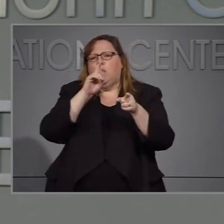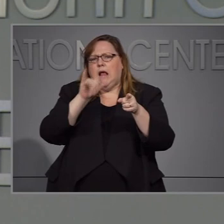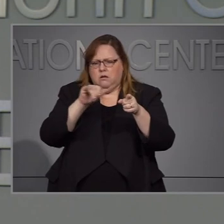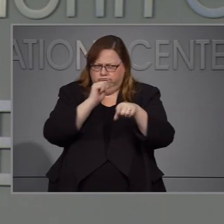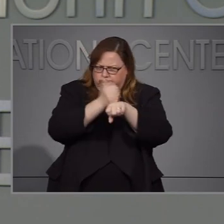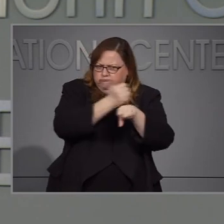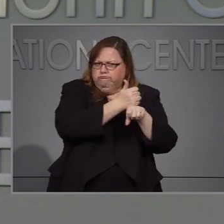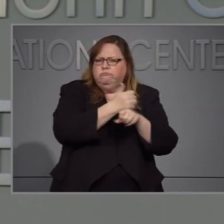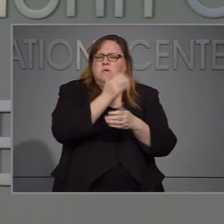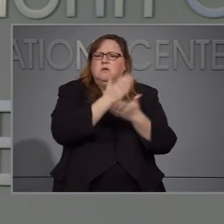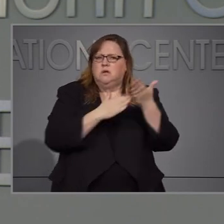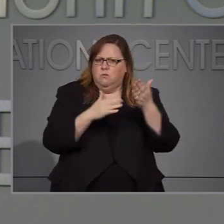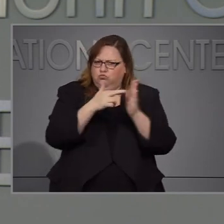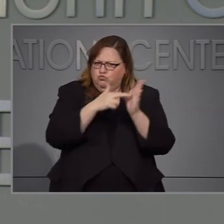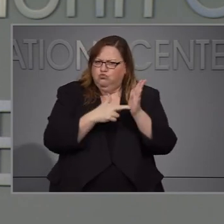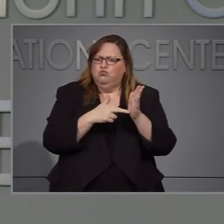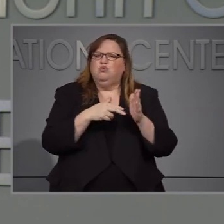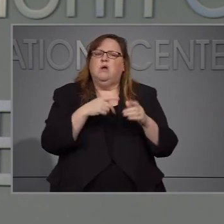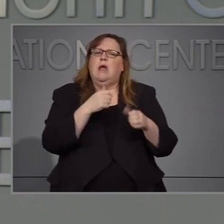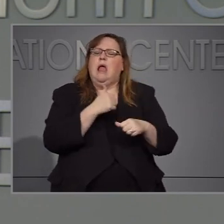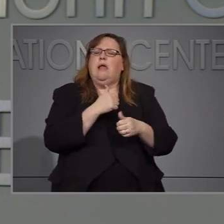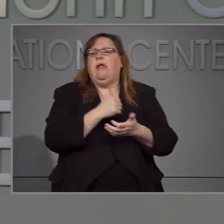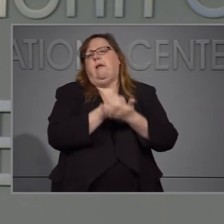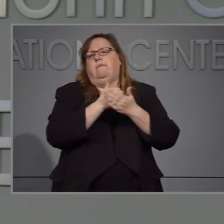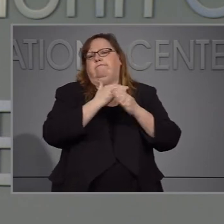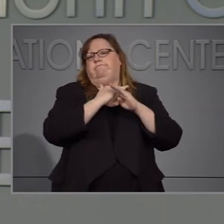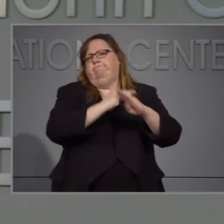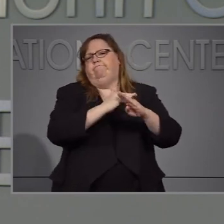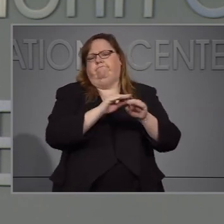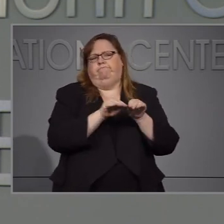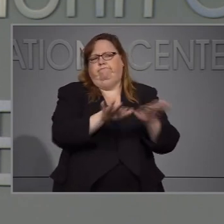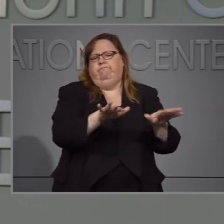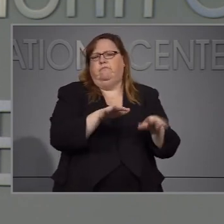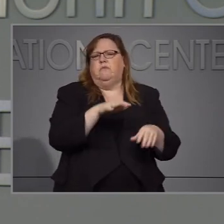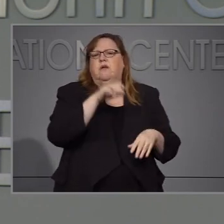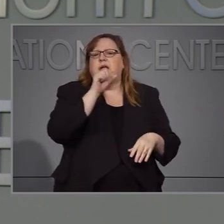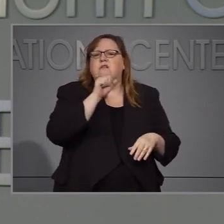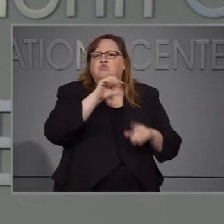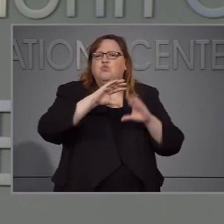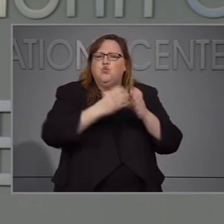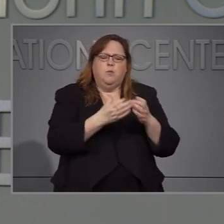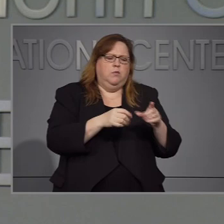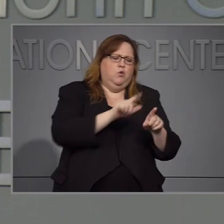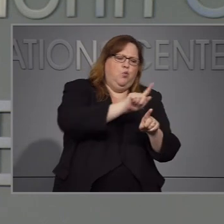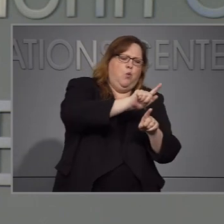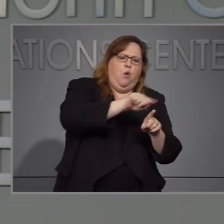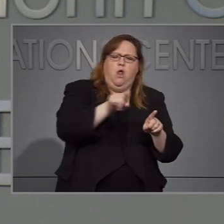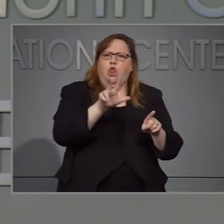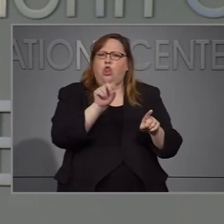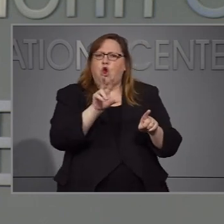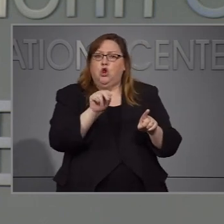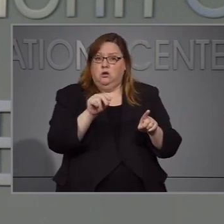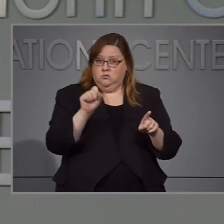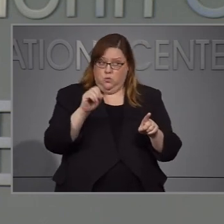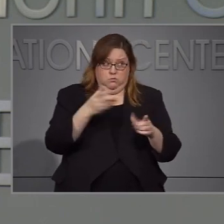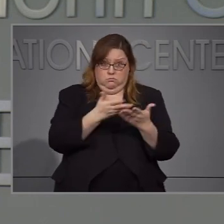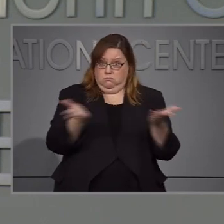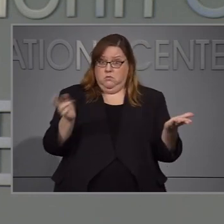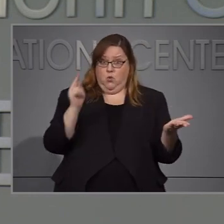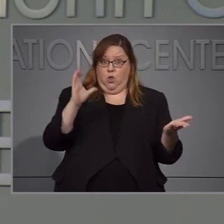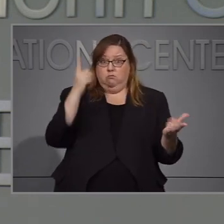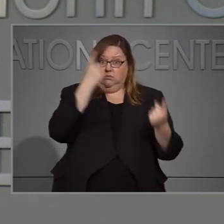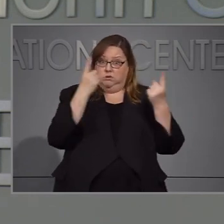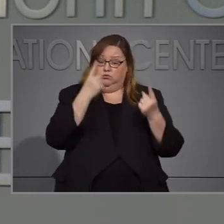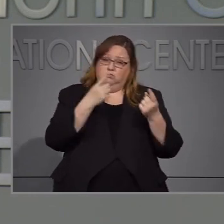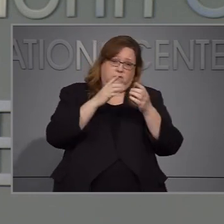the 21 to 30-year age group. Is this something that is being considered in any way, shape, and form statewide? Thank